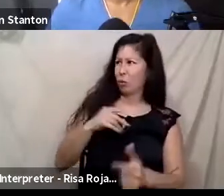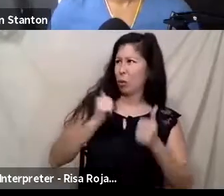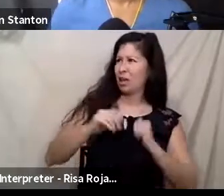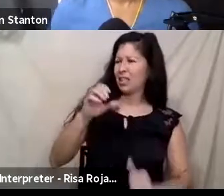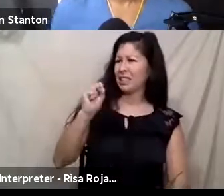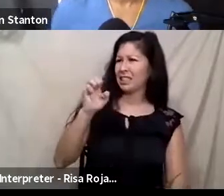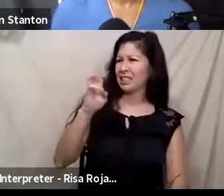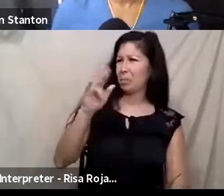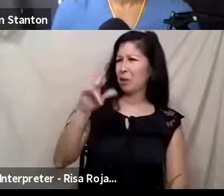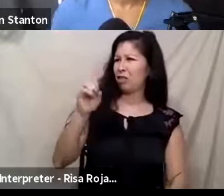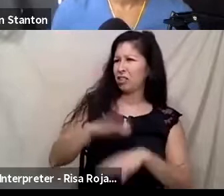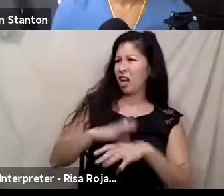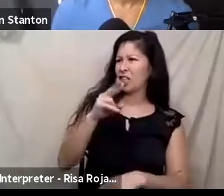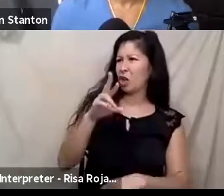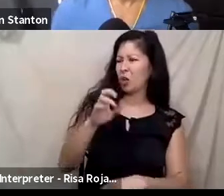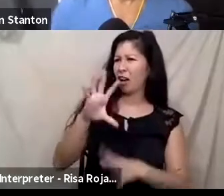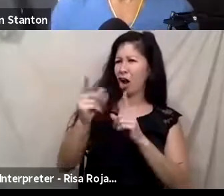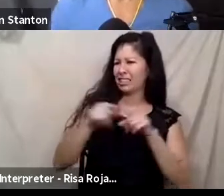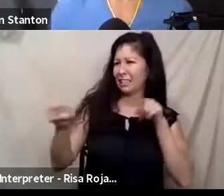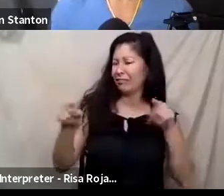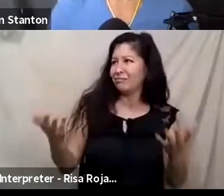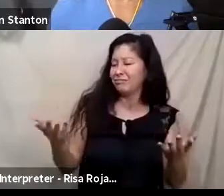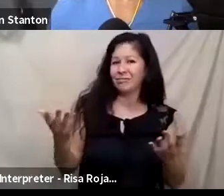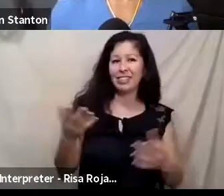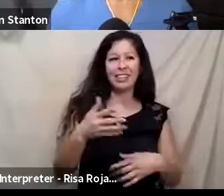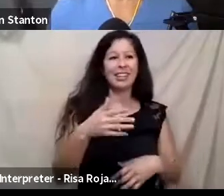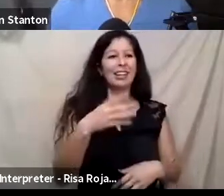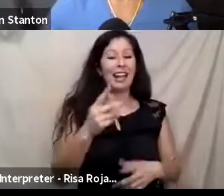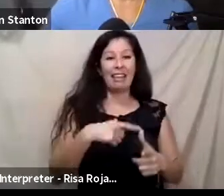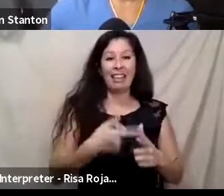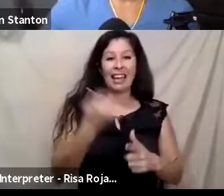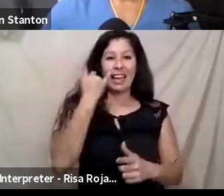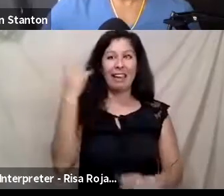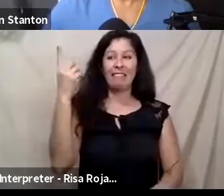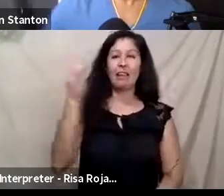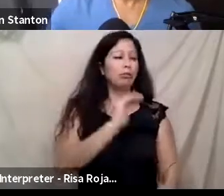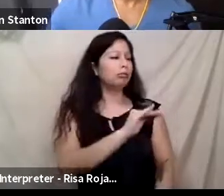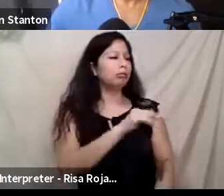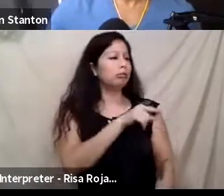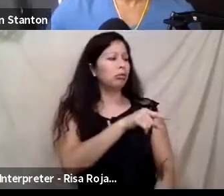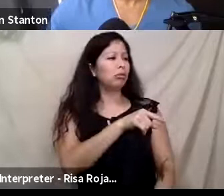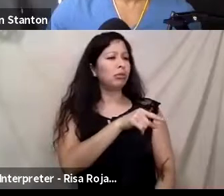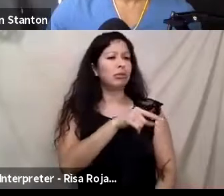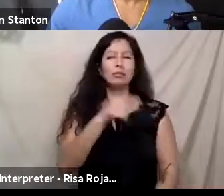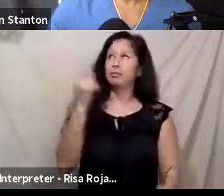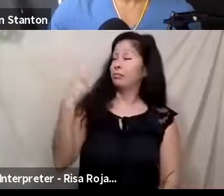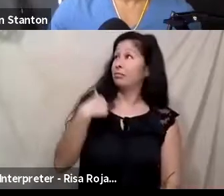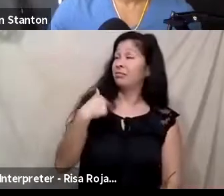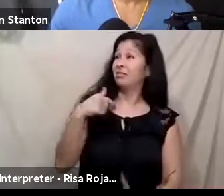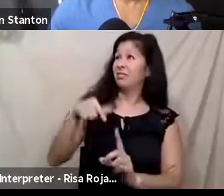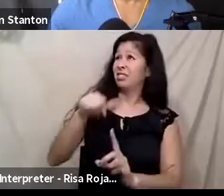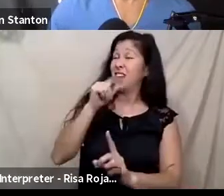I'm Cherokee. The cultures are so different. And then if they ask you to do something that isn't